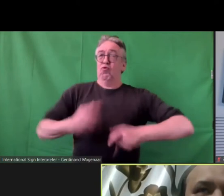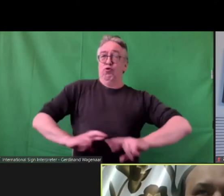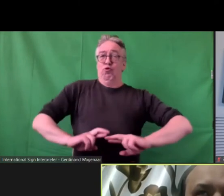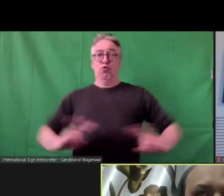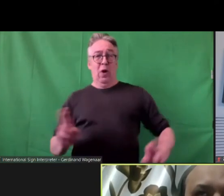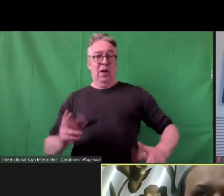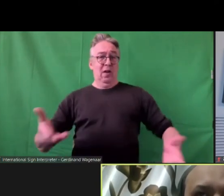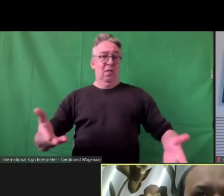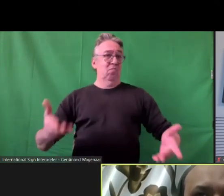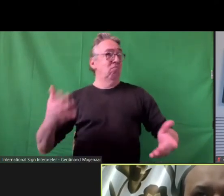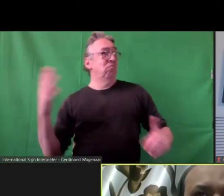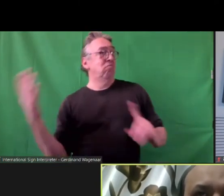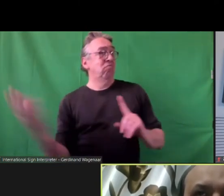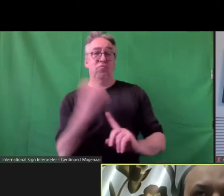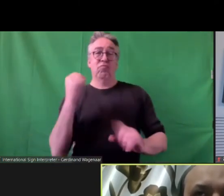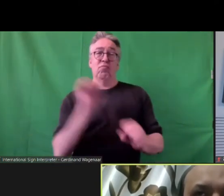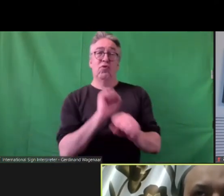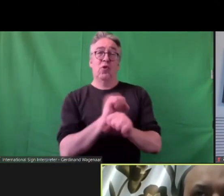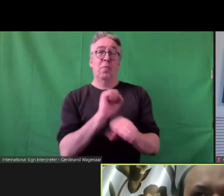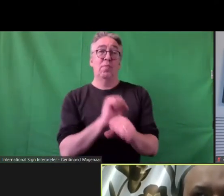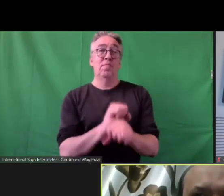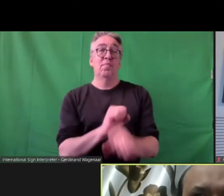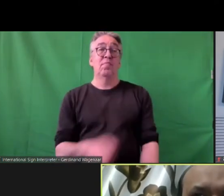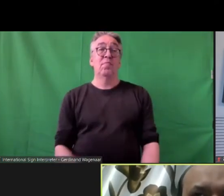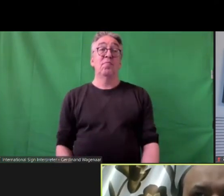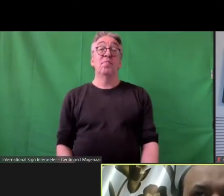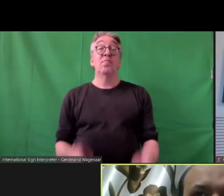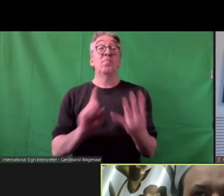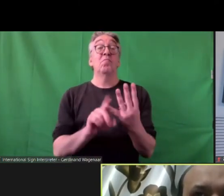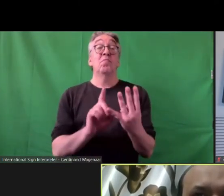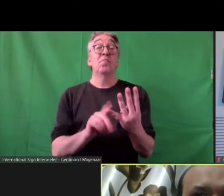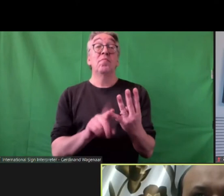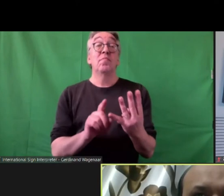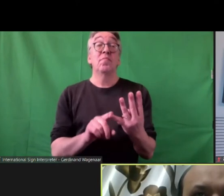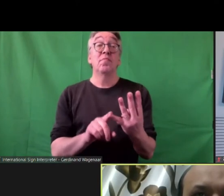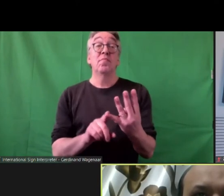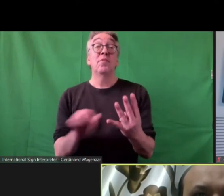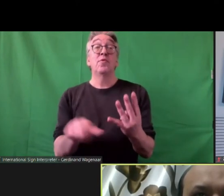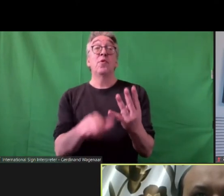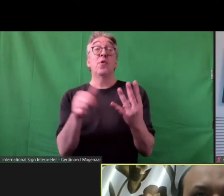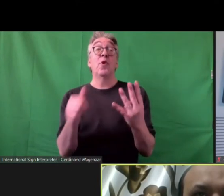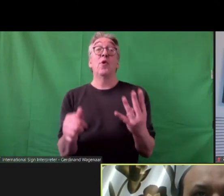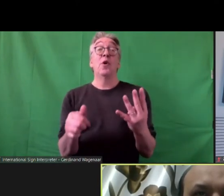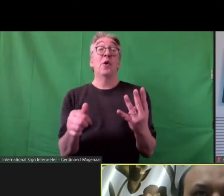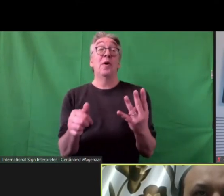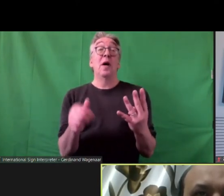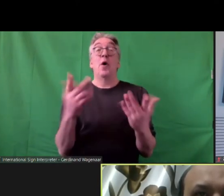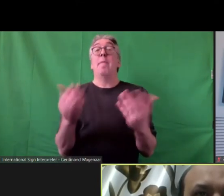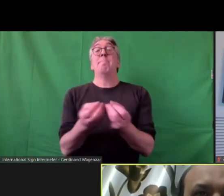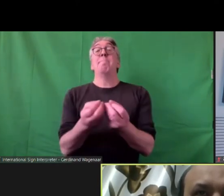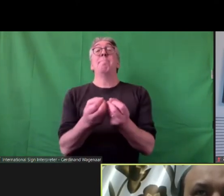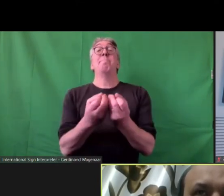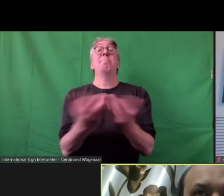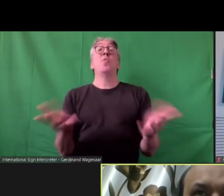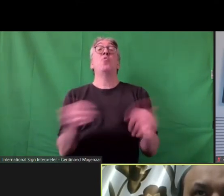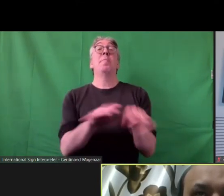Another innovation of the A2I, it is multimedia talking book. As you know, few years ago also, there was no